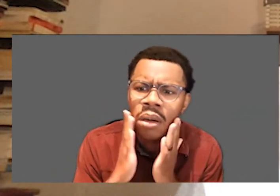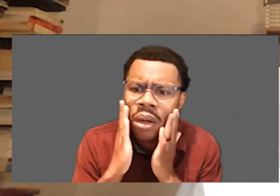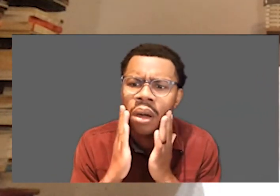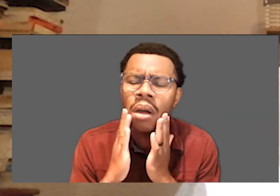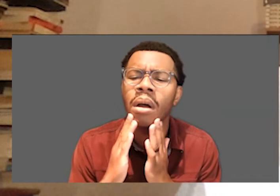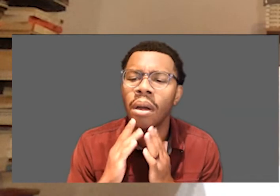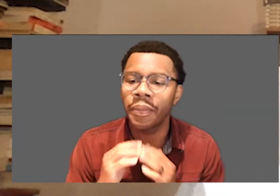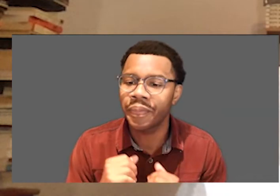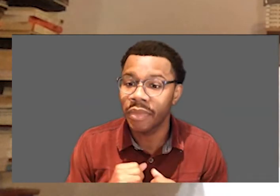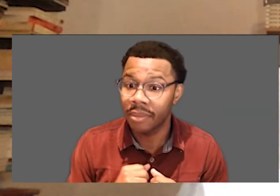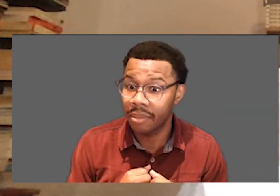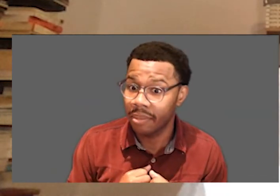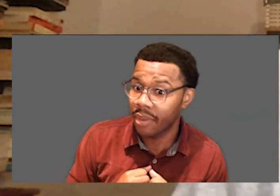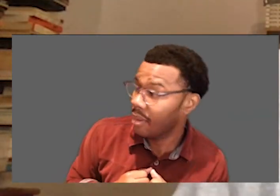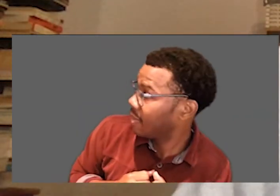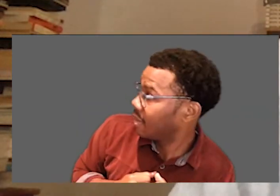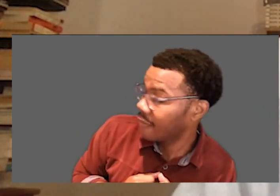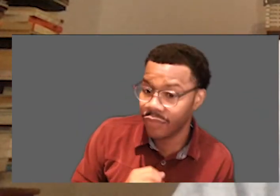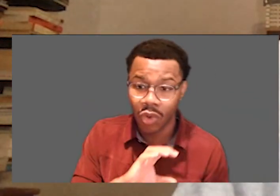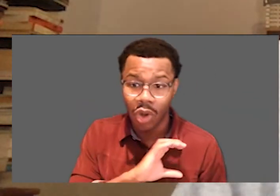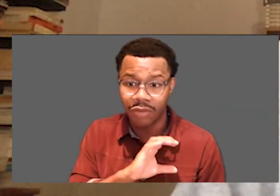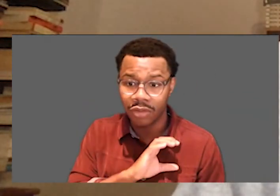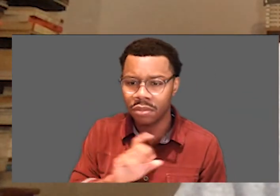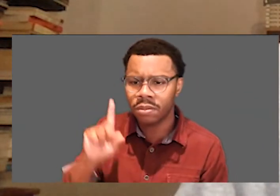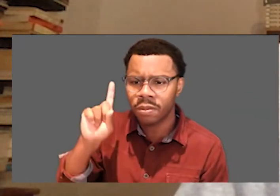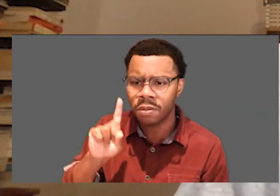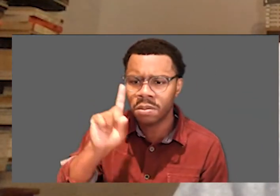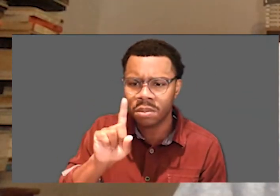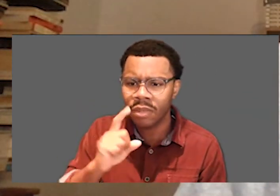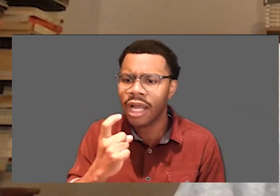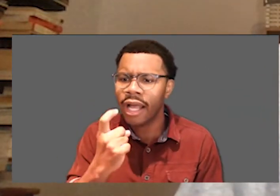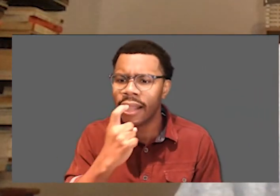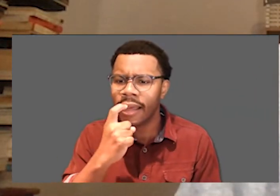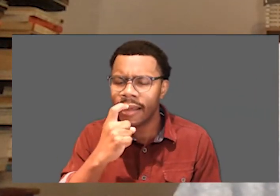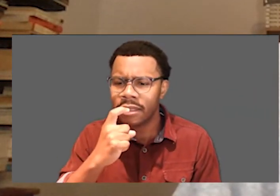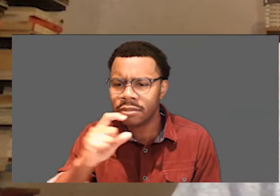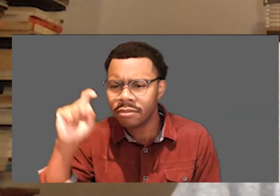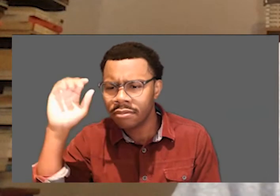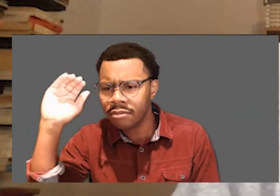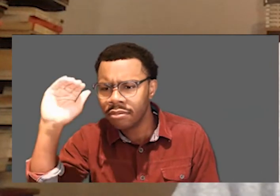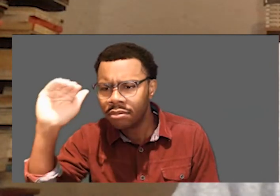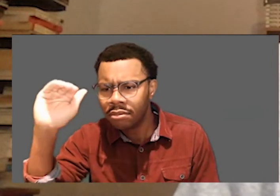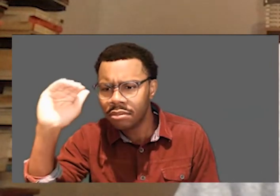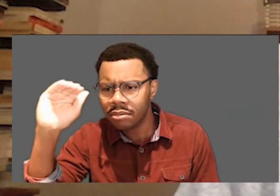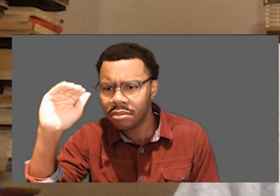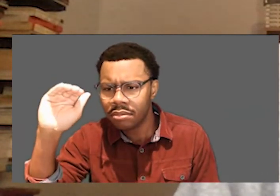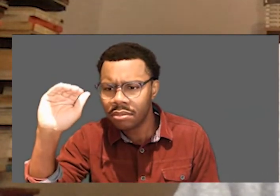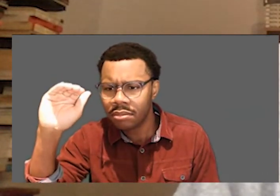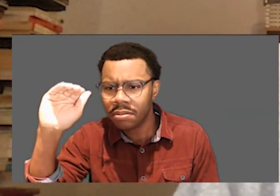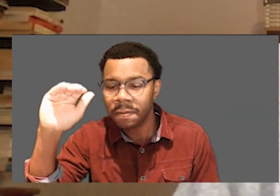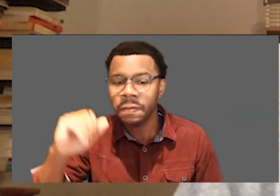officer stepped up to the window. He tapped the glass and I faced him, feeling like he caught me in